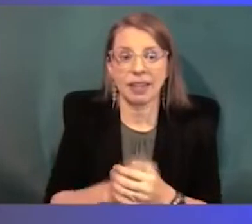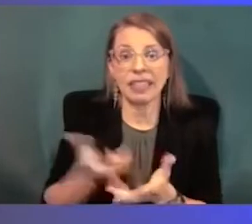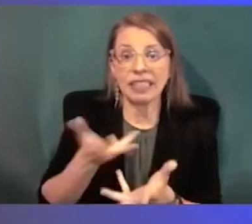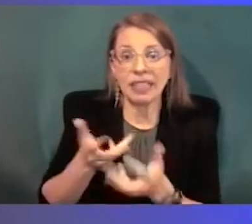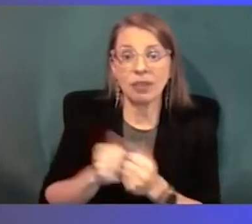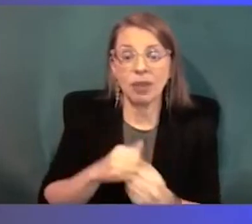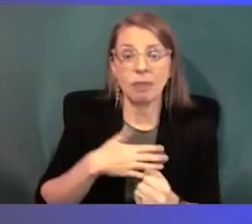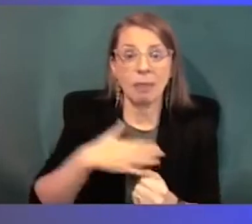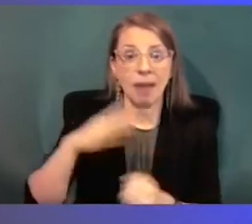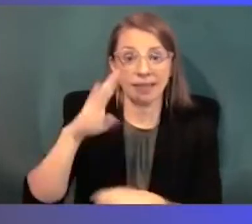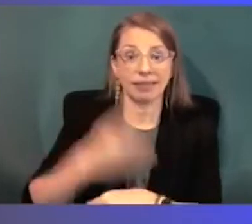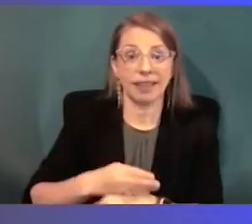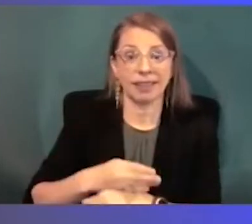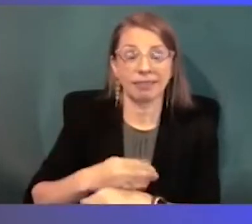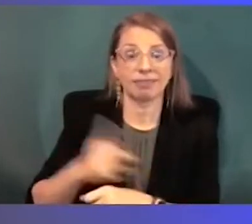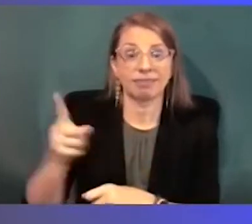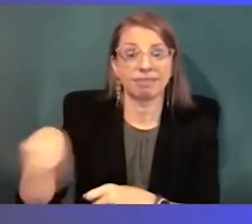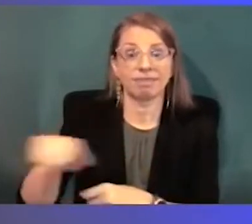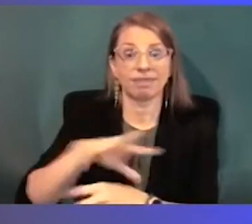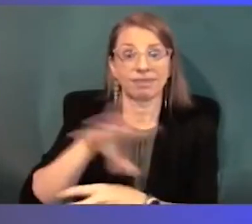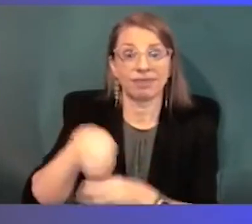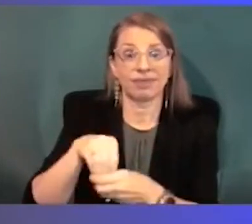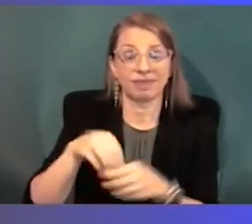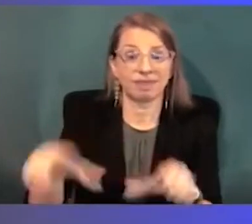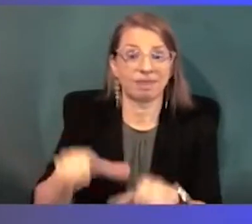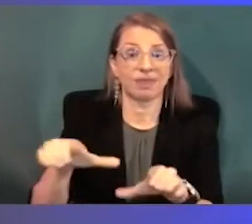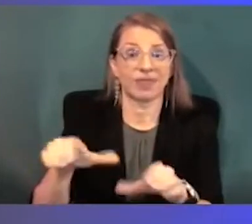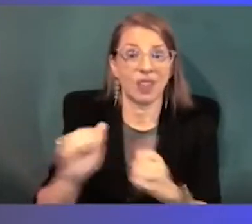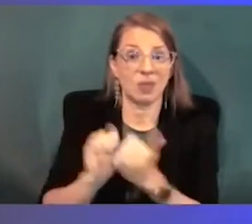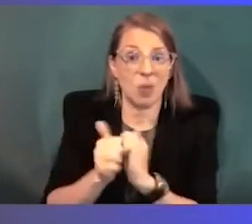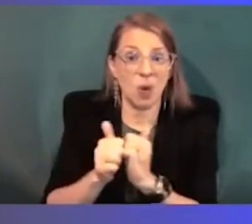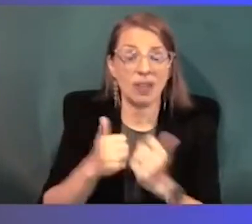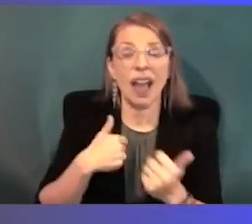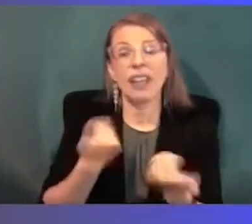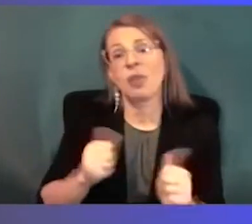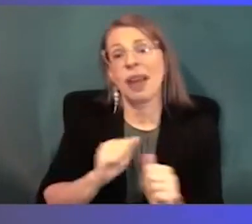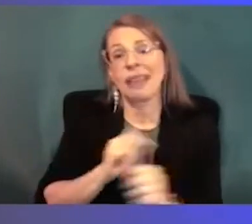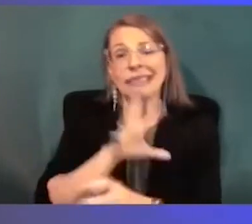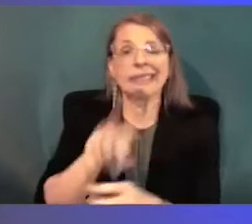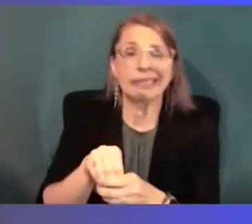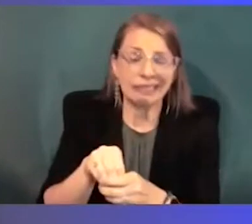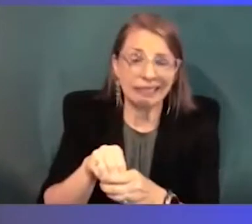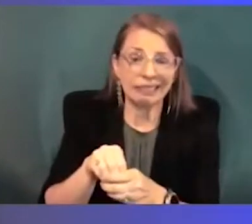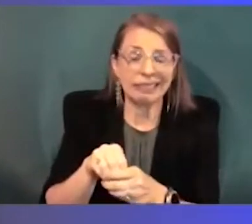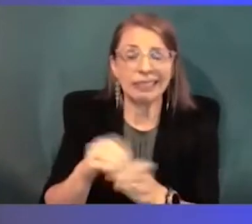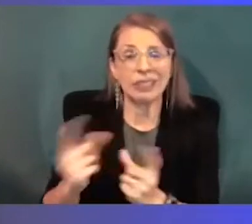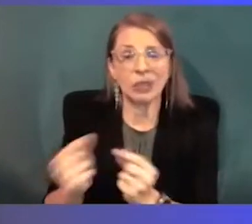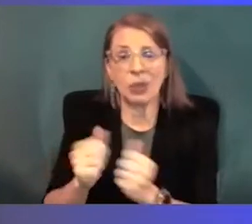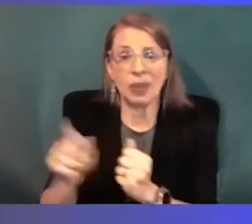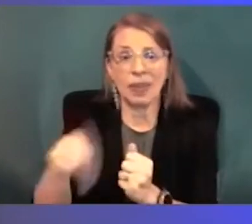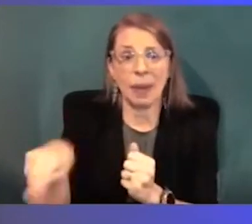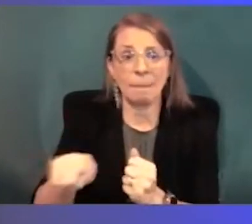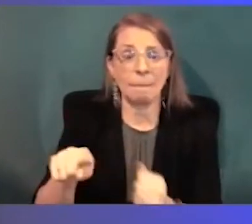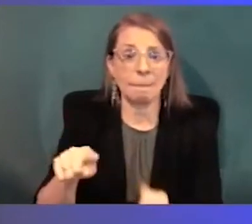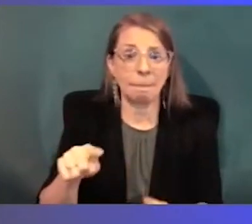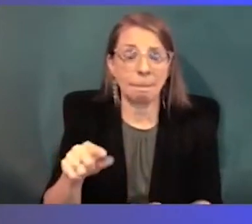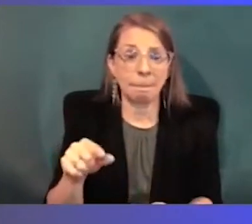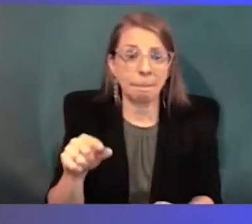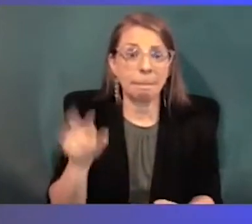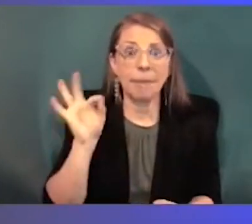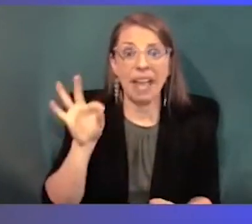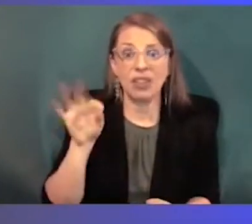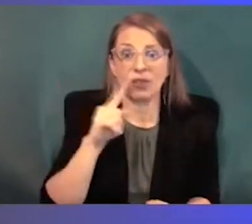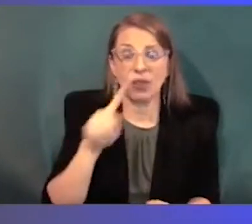sports, so I tried to go and do things with them. Being a pastor of the church, I hadn't been able to do a lot of